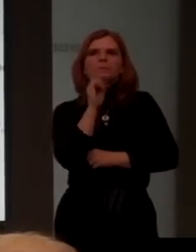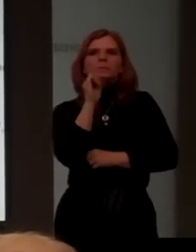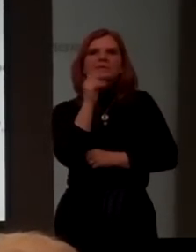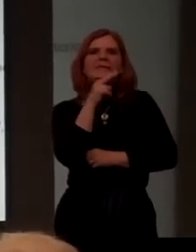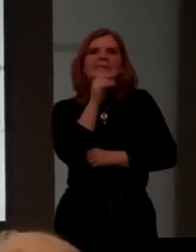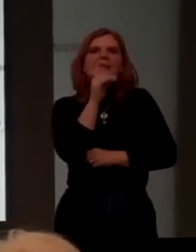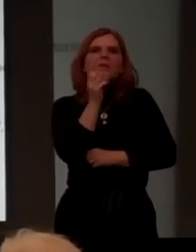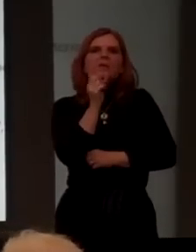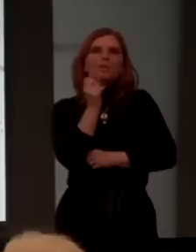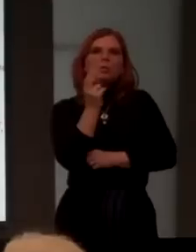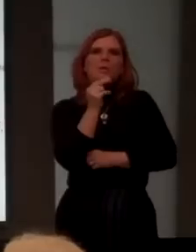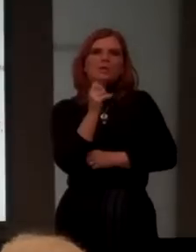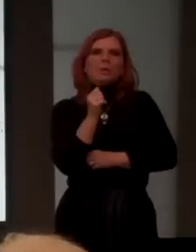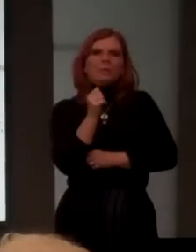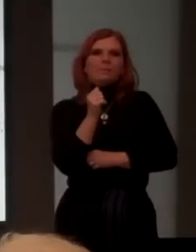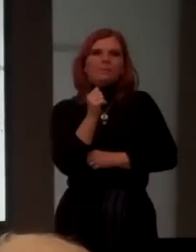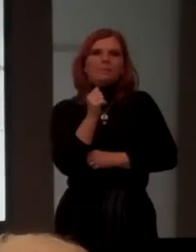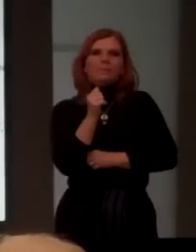Indonesia.